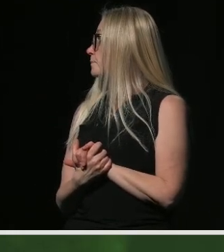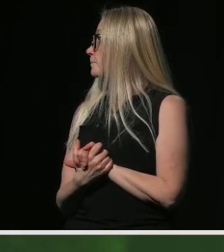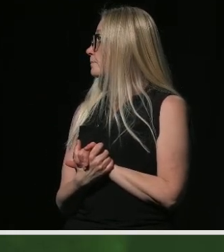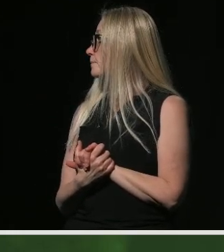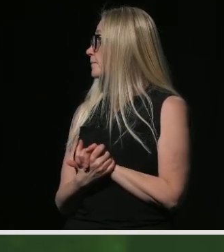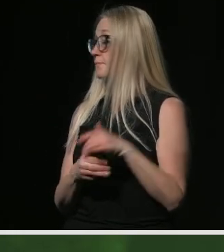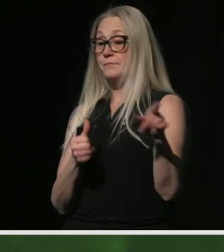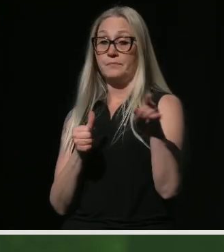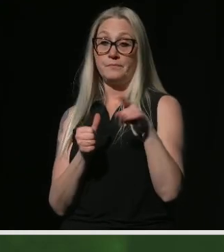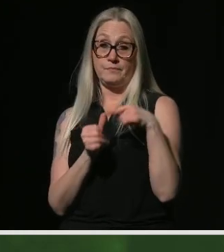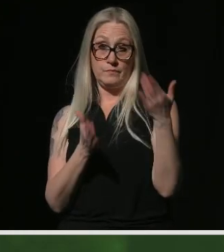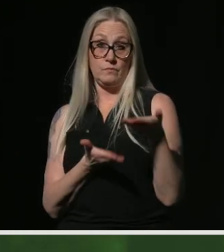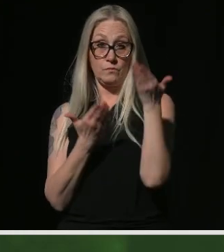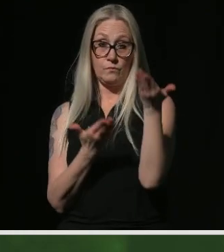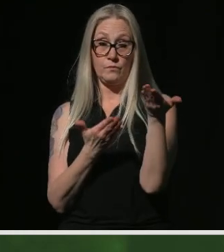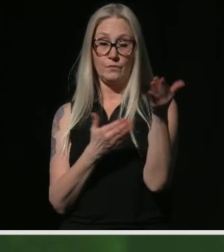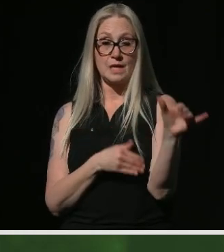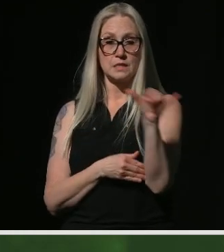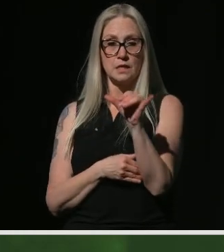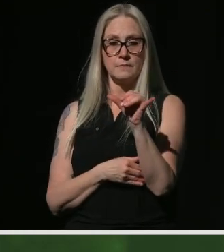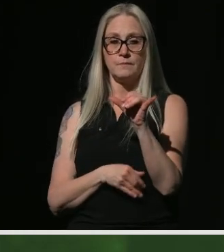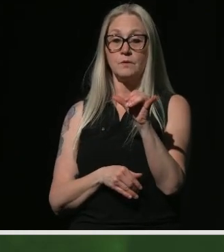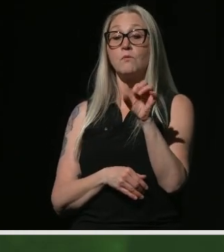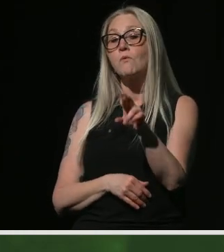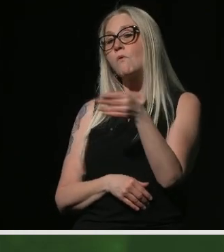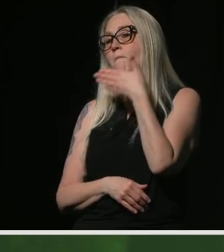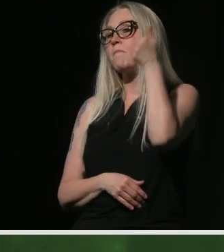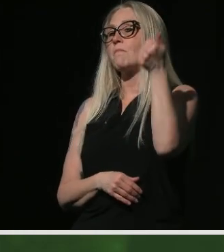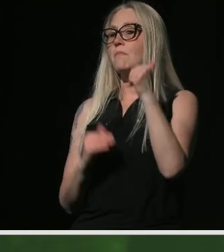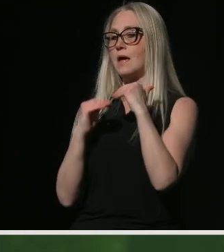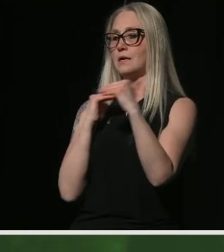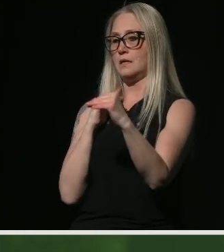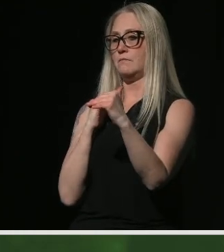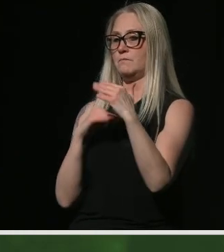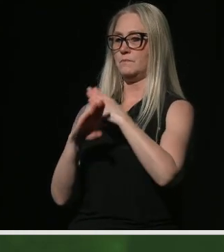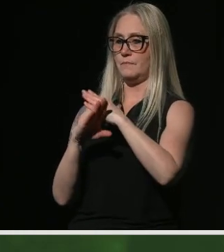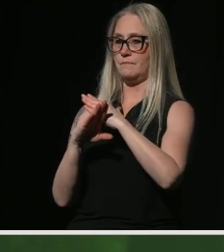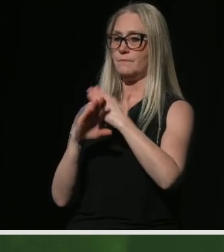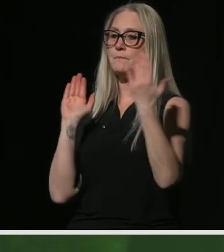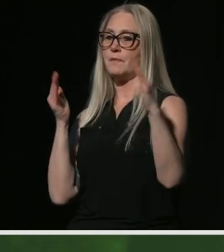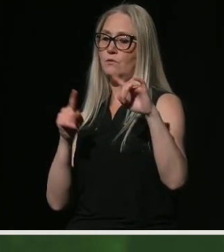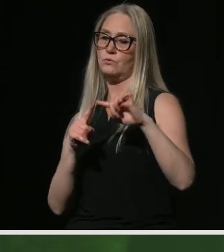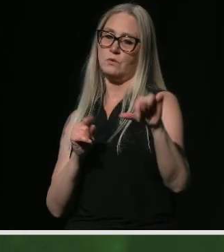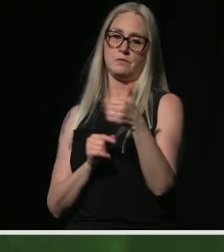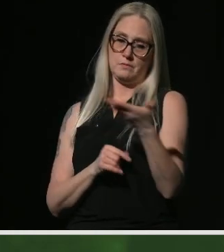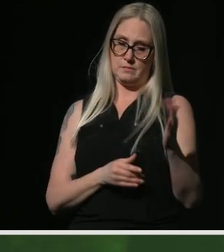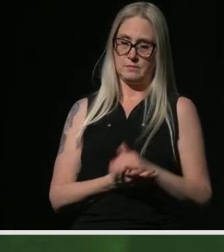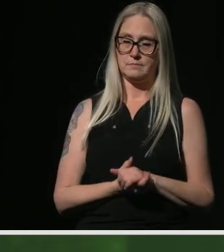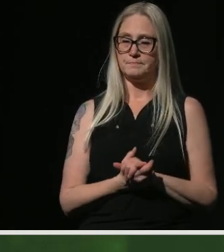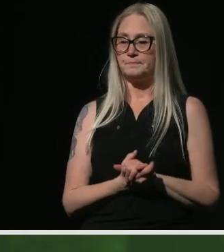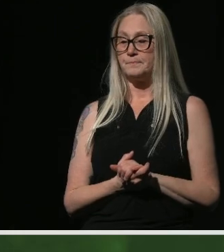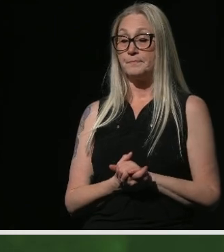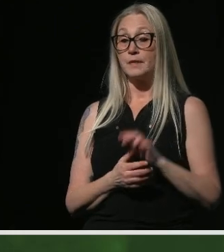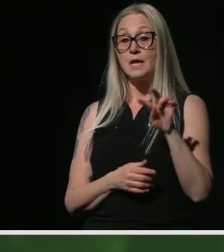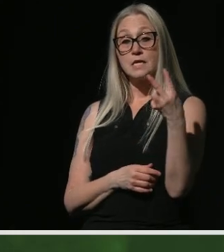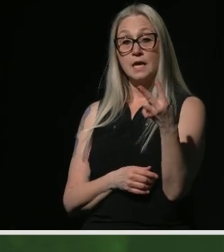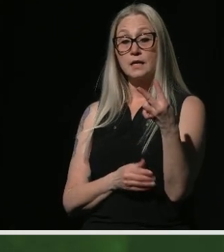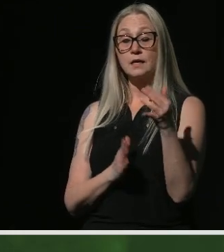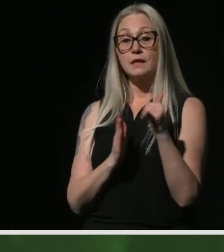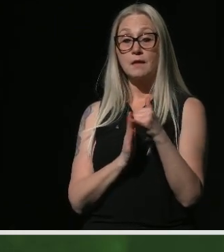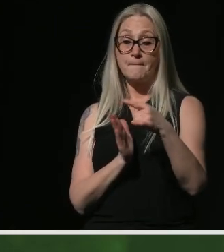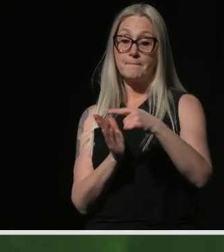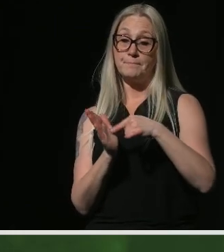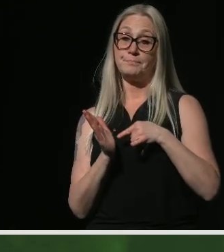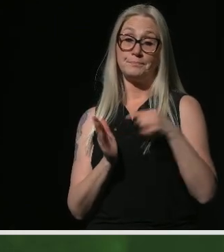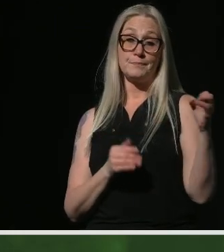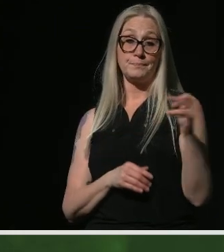is we offer similar to better levels of protection than anything else in the market today. The second is that the payback for our product